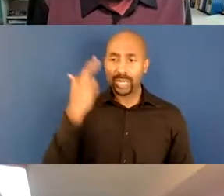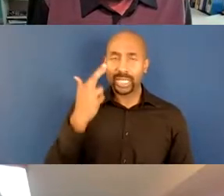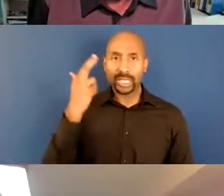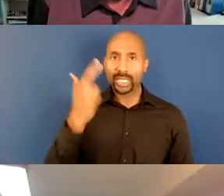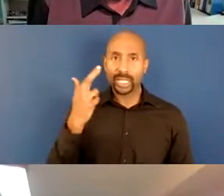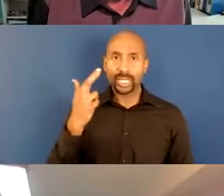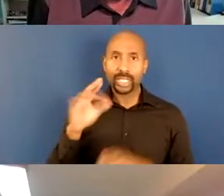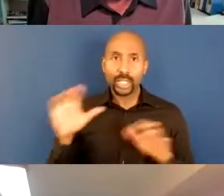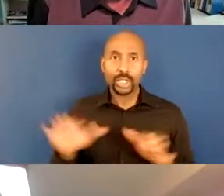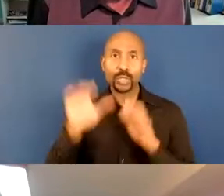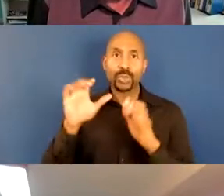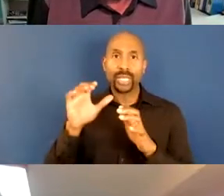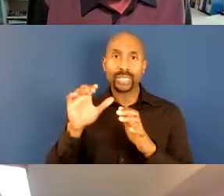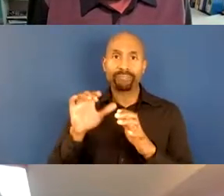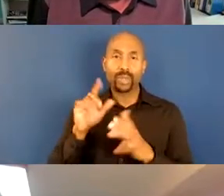doing what he was doing.